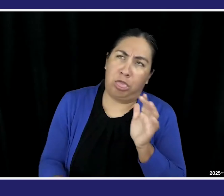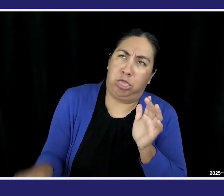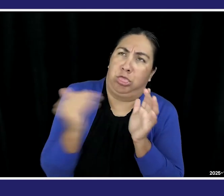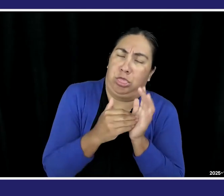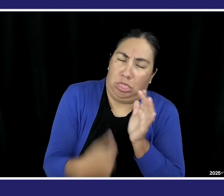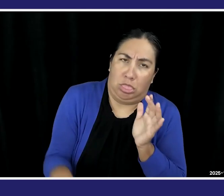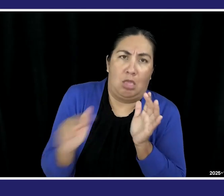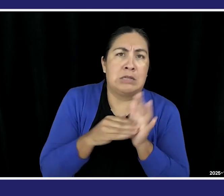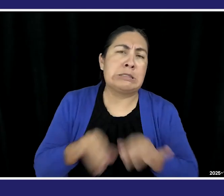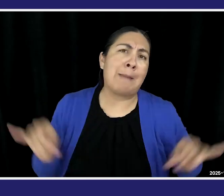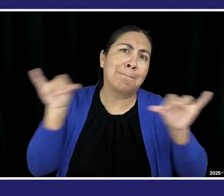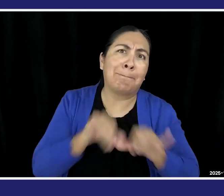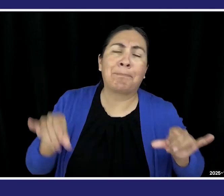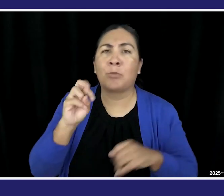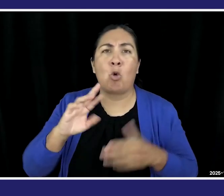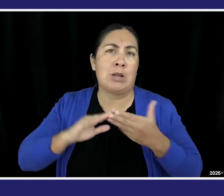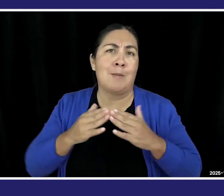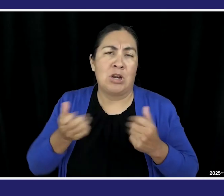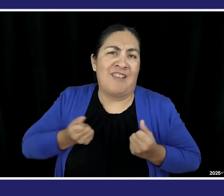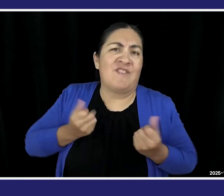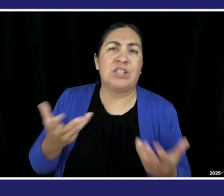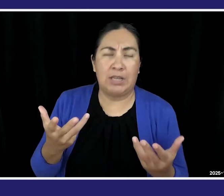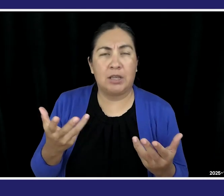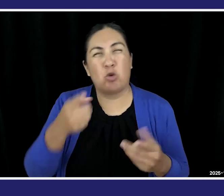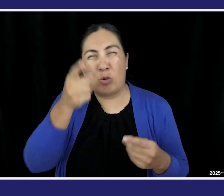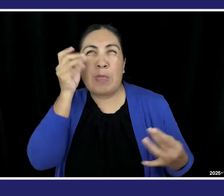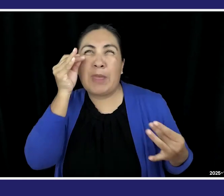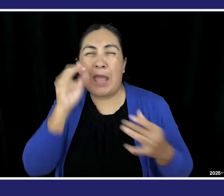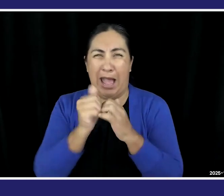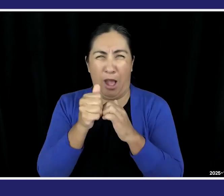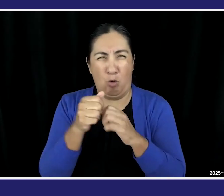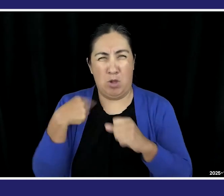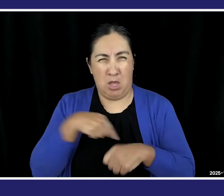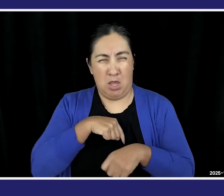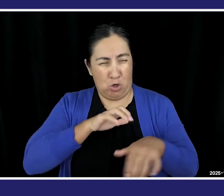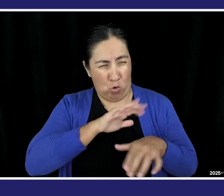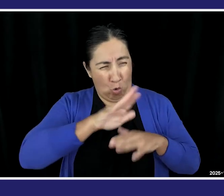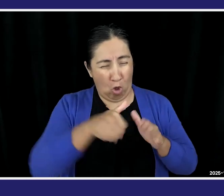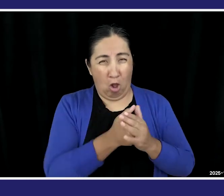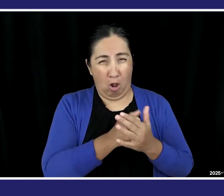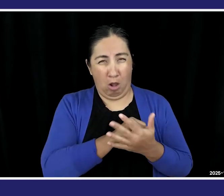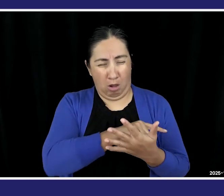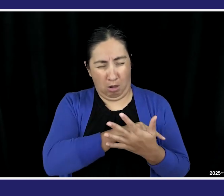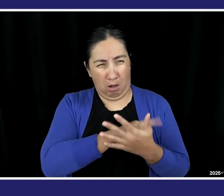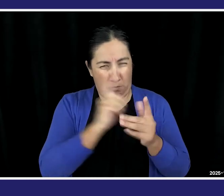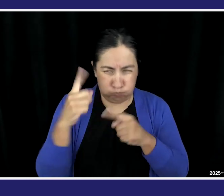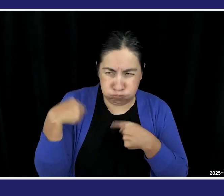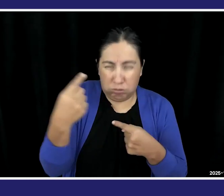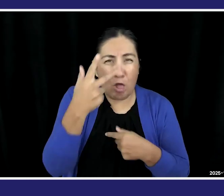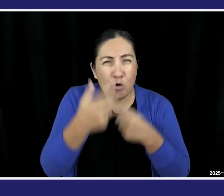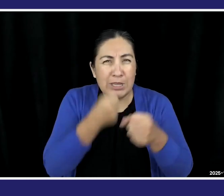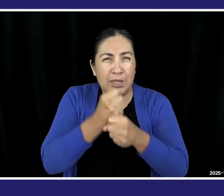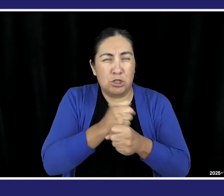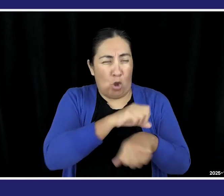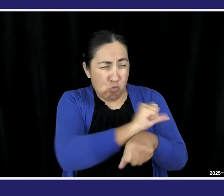fatigue. So really thinking through how do you integrate all of this work over this first 3-year cycle, ultimately into